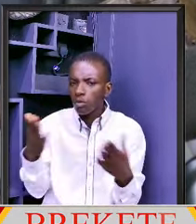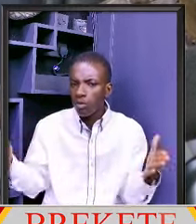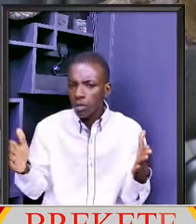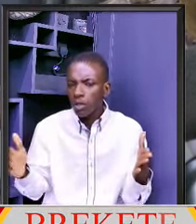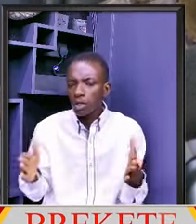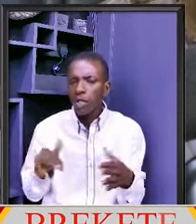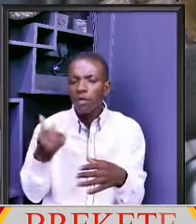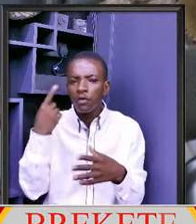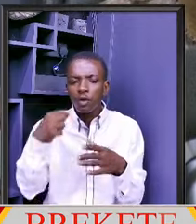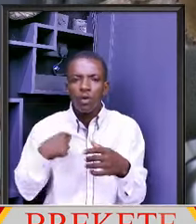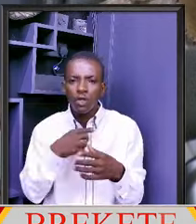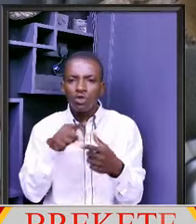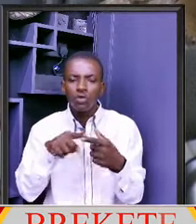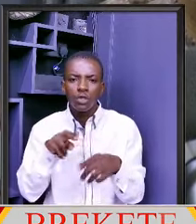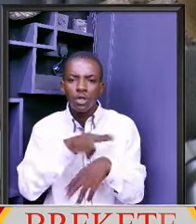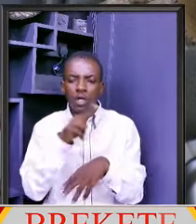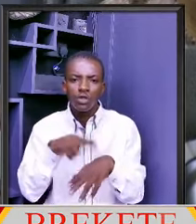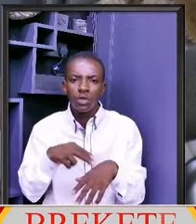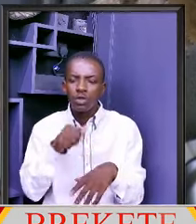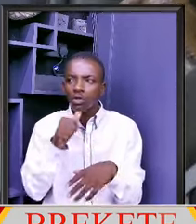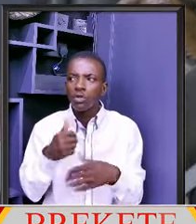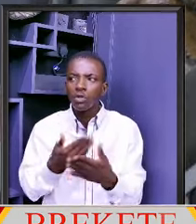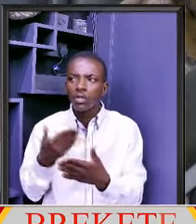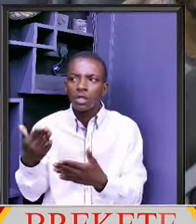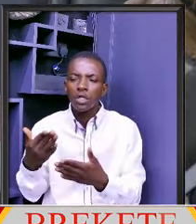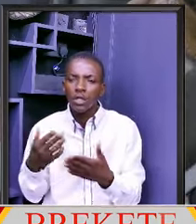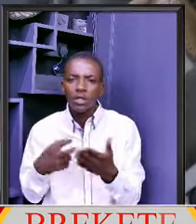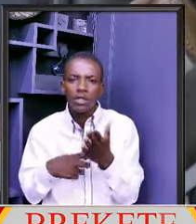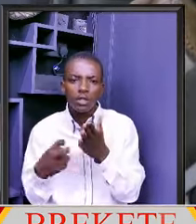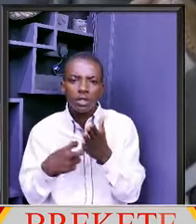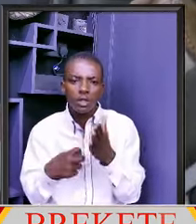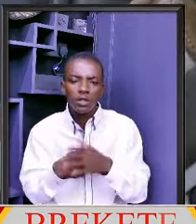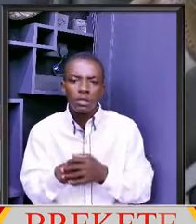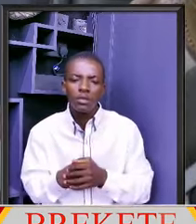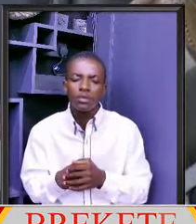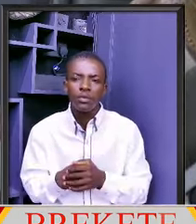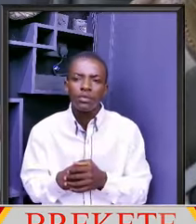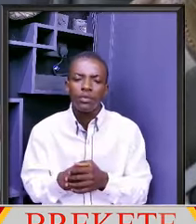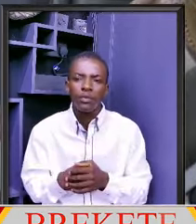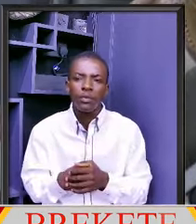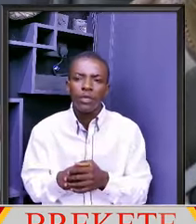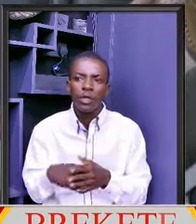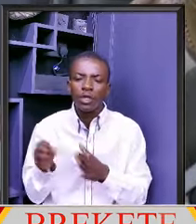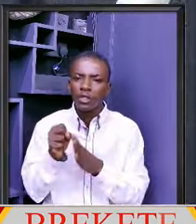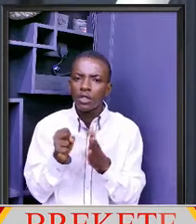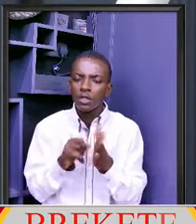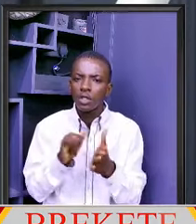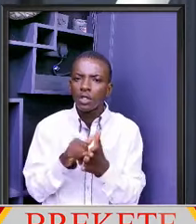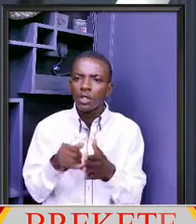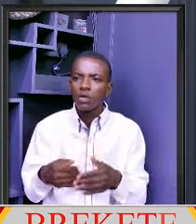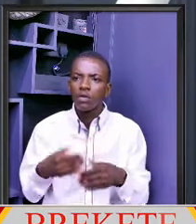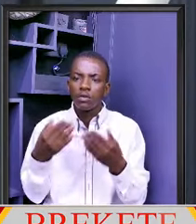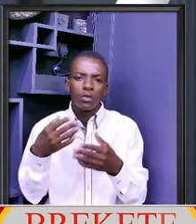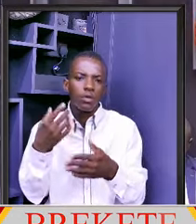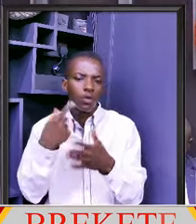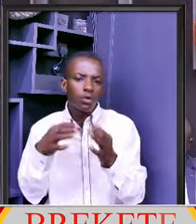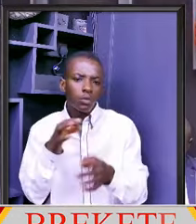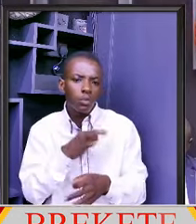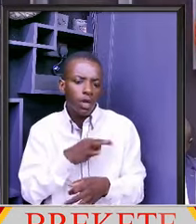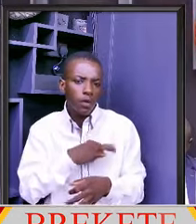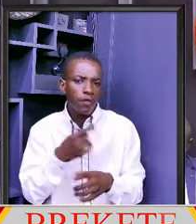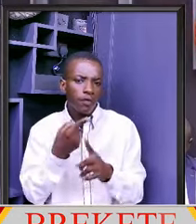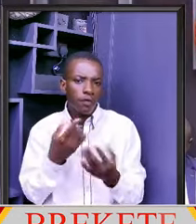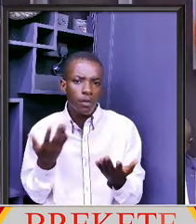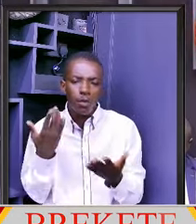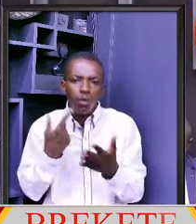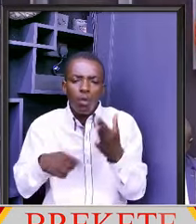association. So for we to be national, we are not selling tickets. That's right. It is the state that generates what we benefit from. Yes, sir. What